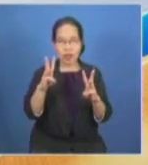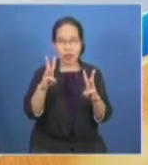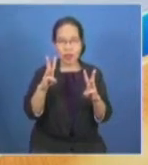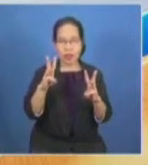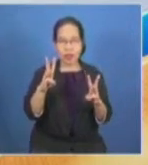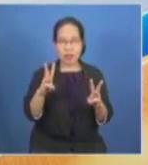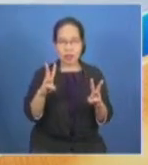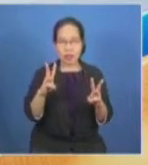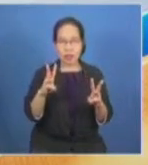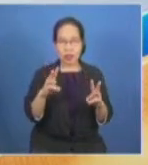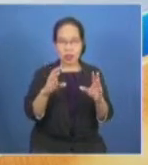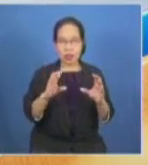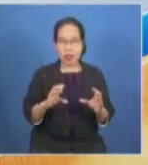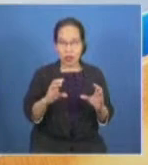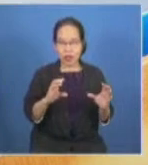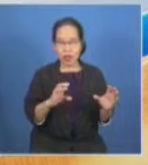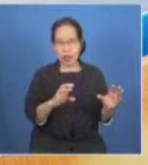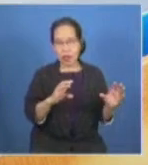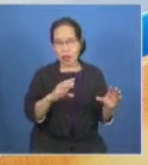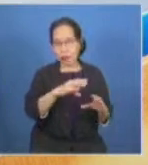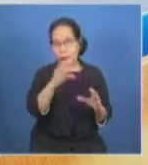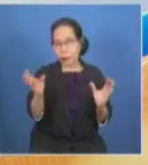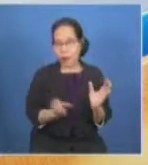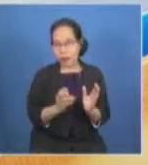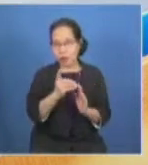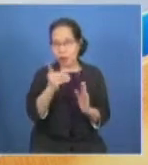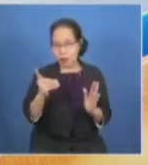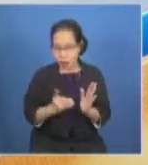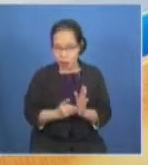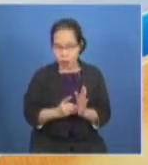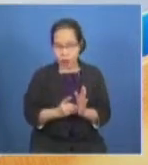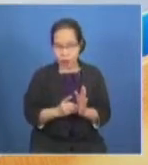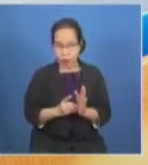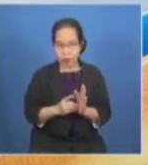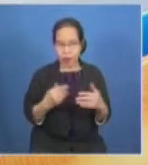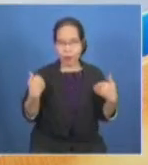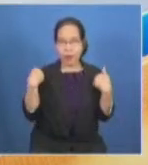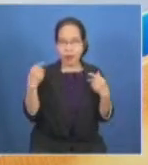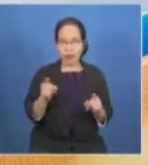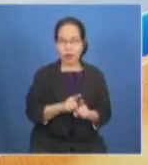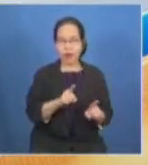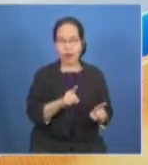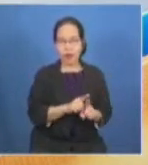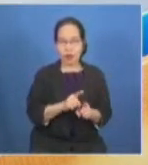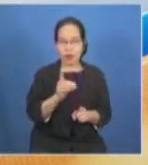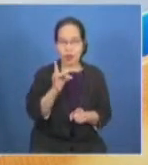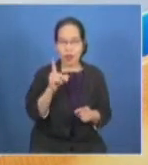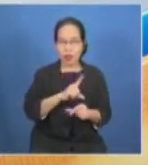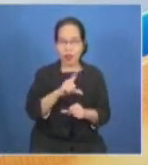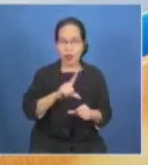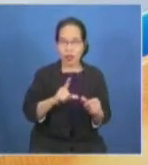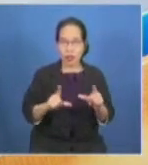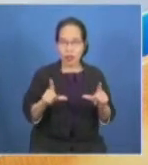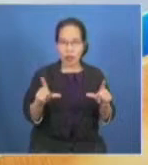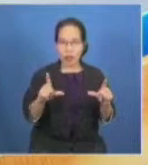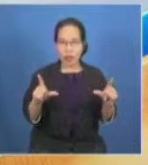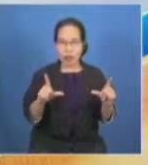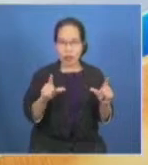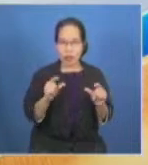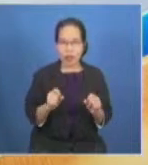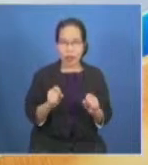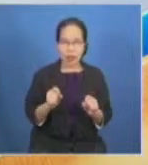listen and watch our Mass Indoctrination. We also translate to 8 local